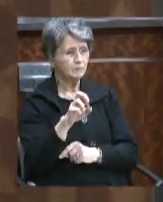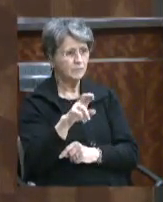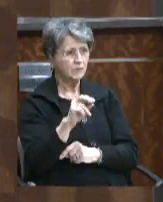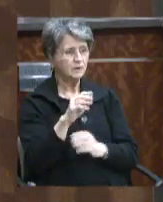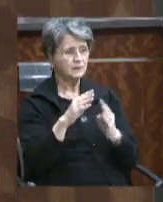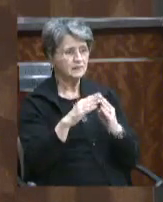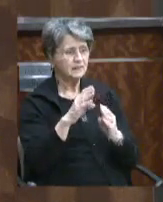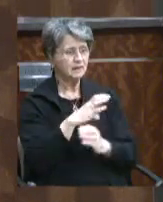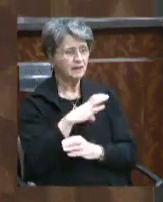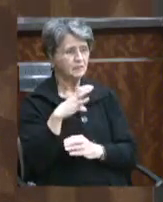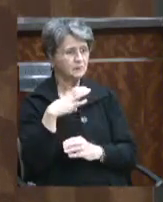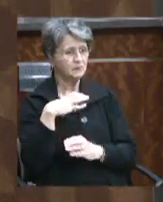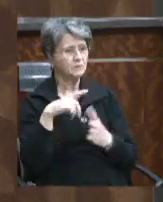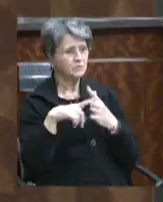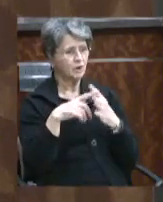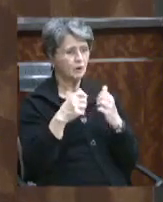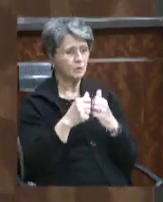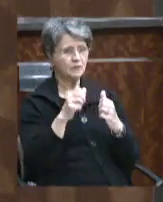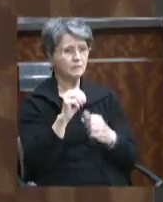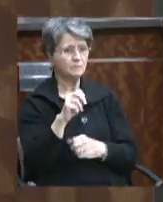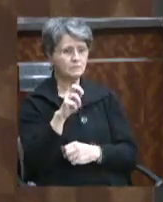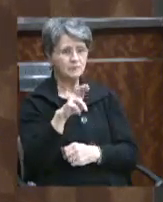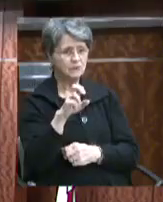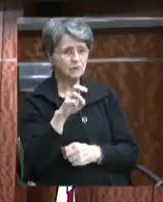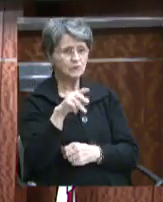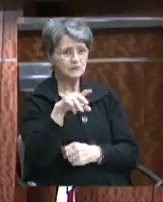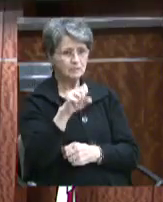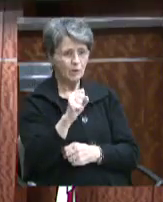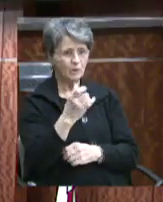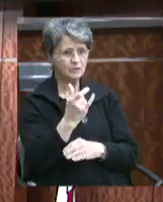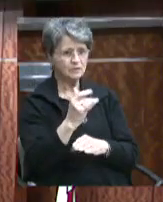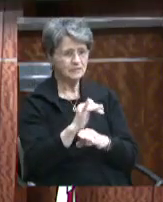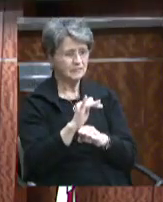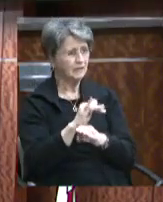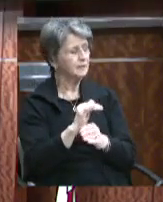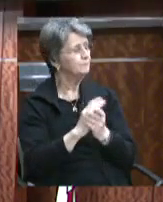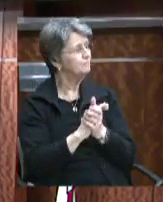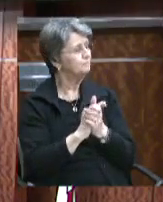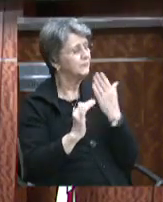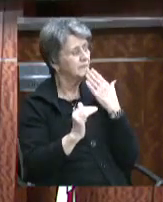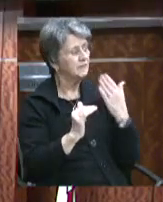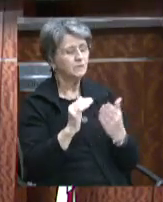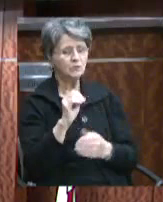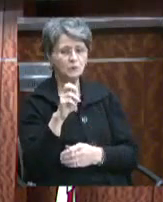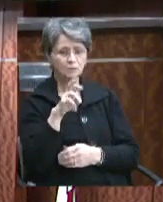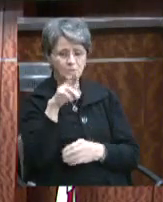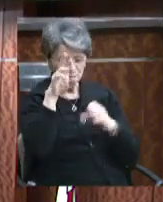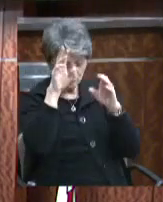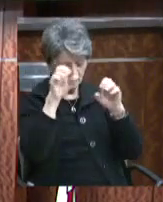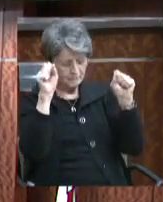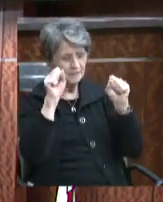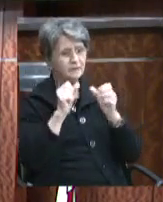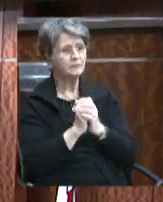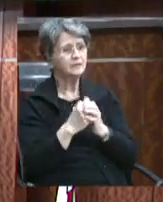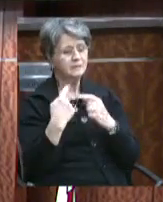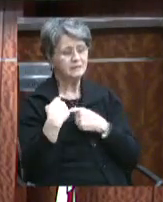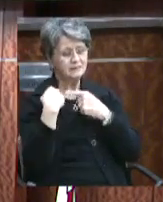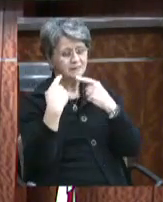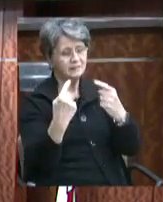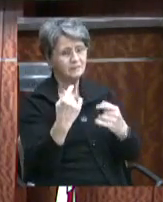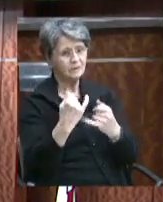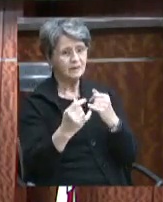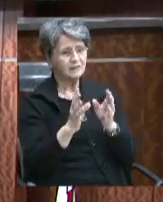We'll start with Mr. Smalls tonight. Thank you, Mr. President. Since our last